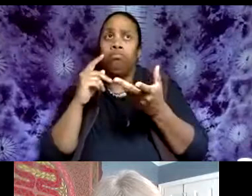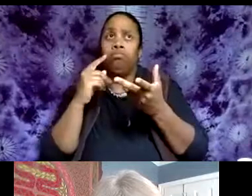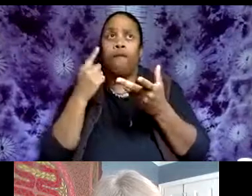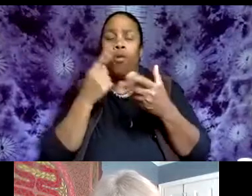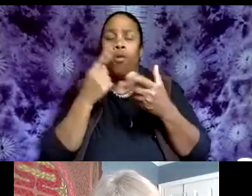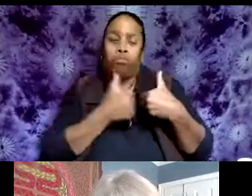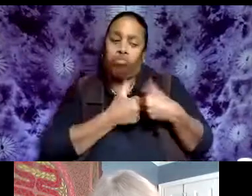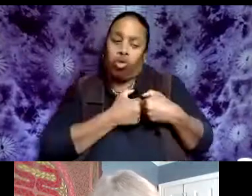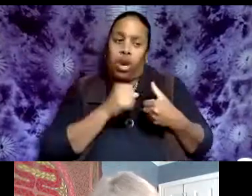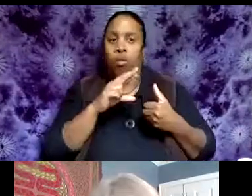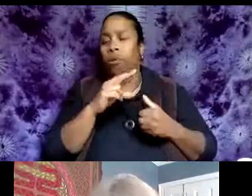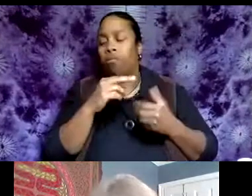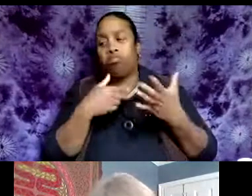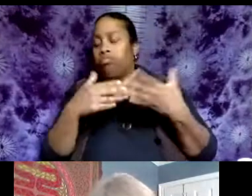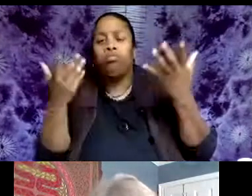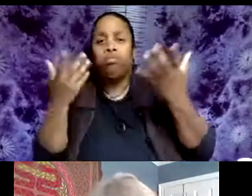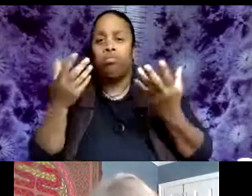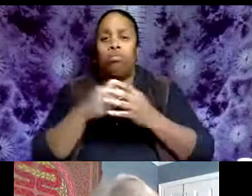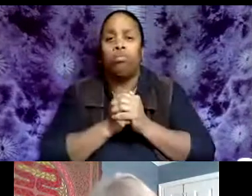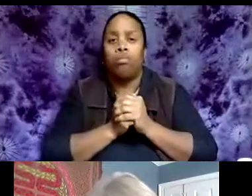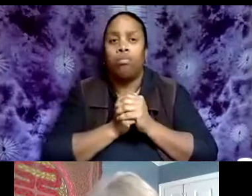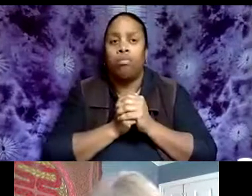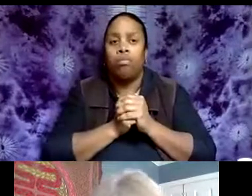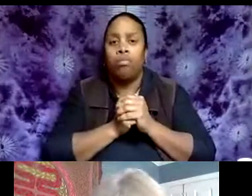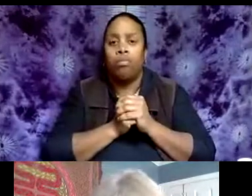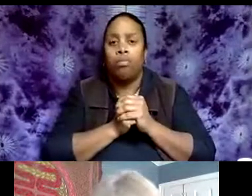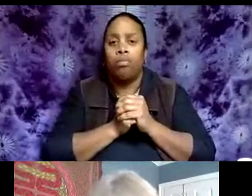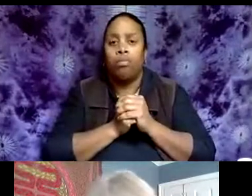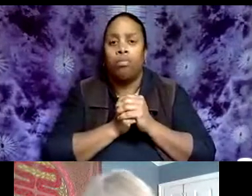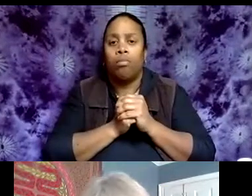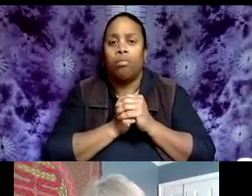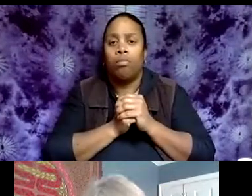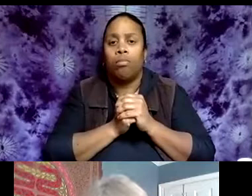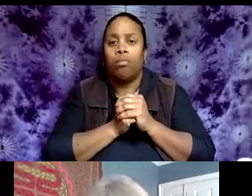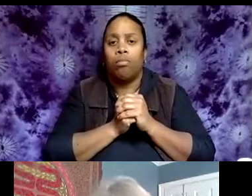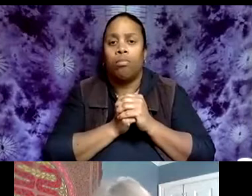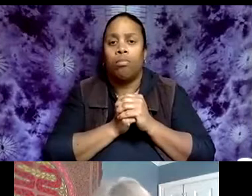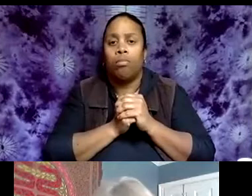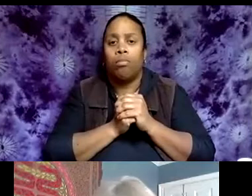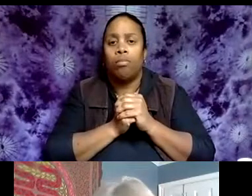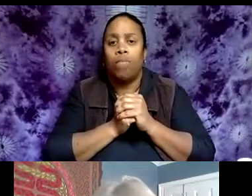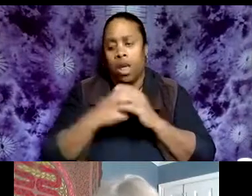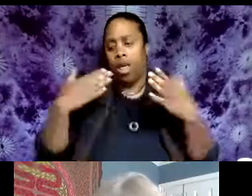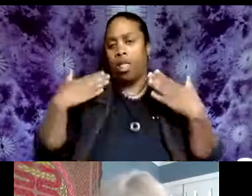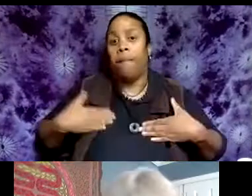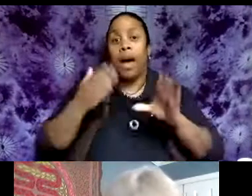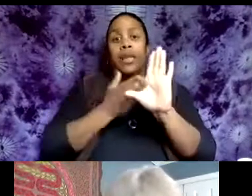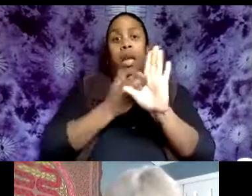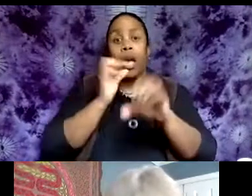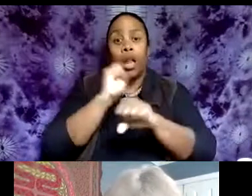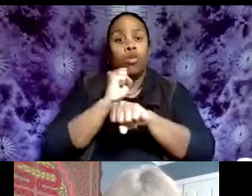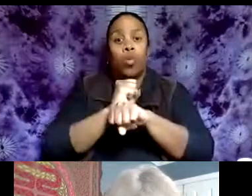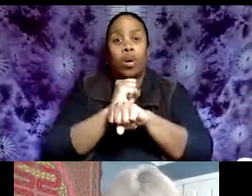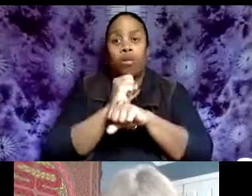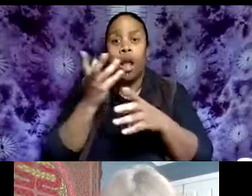to help you find people that are a great fit for whatever it is you're wanting to do together. And body psychology work, it includes, so part of it